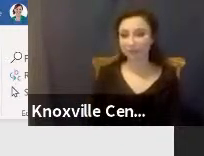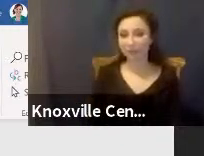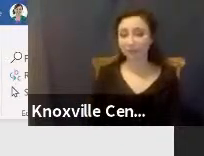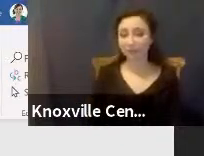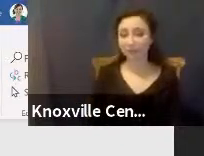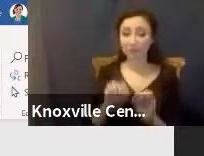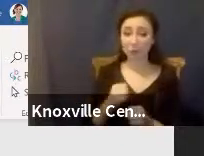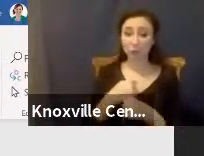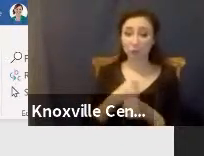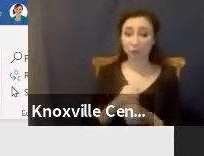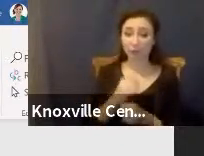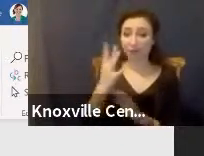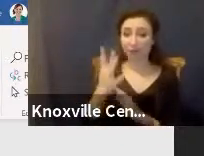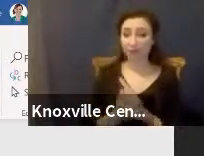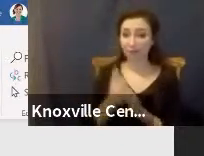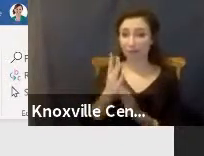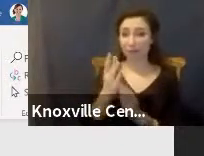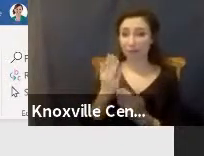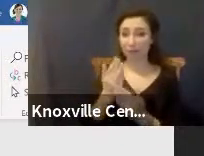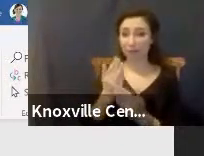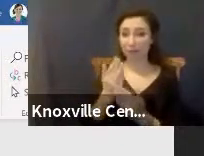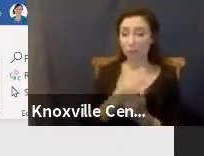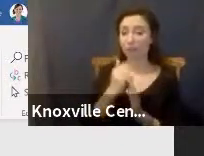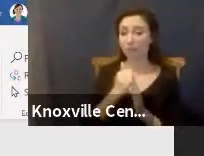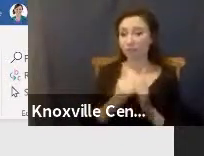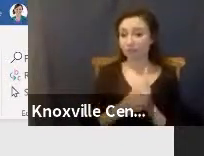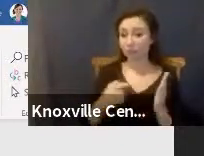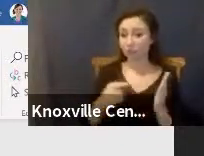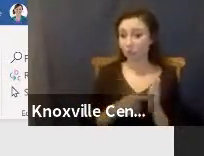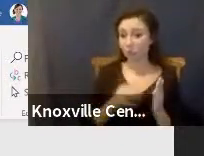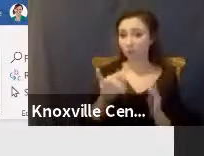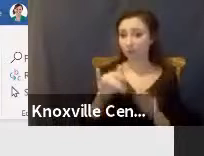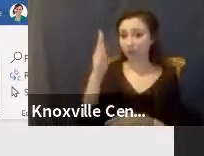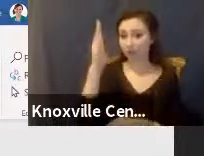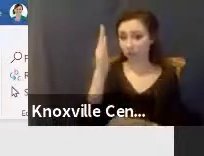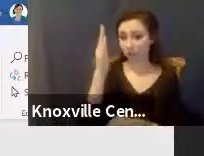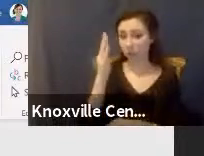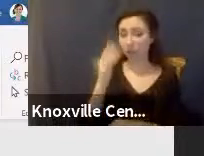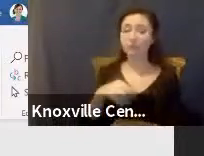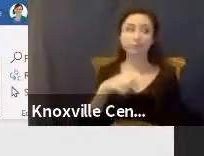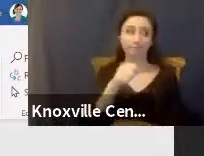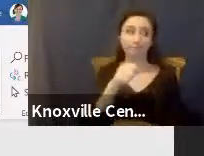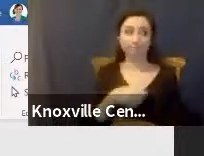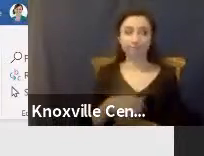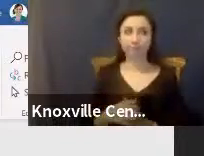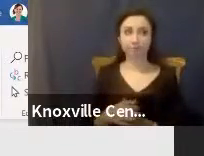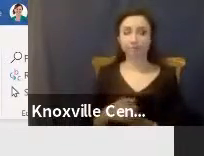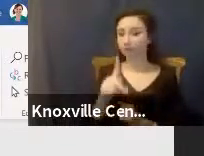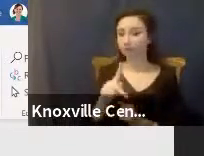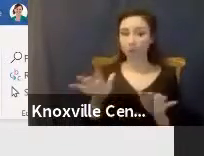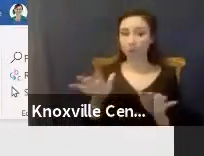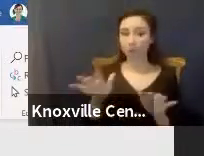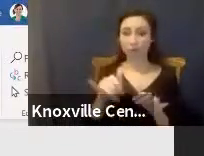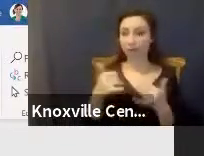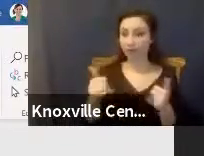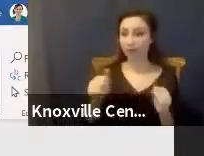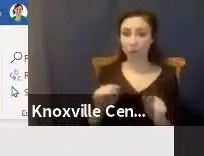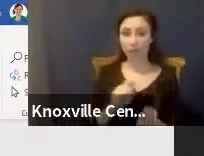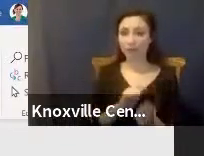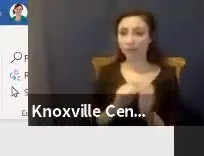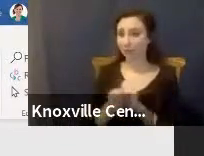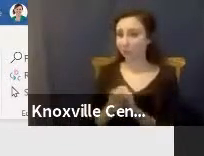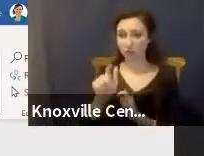5 hours before the agenda is due, which is noon. Yeah. The way we're running right now. Yes. Let's do that for now. We can always change